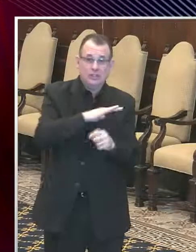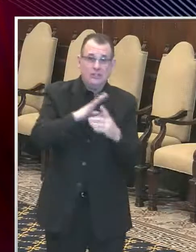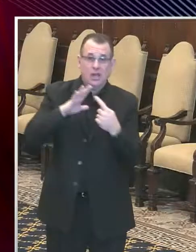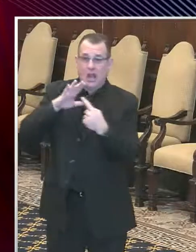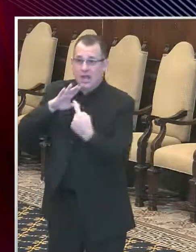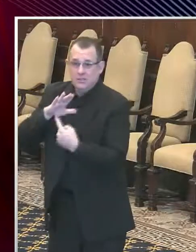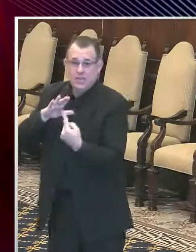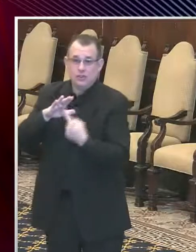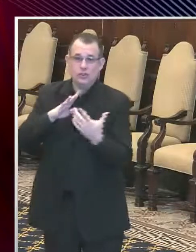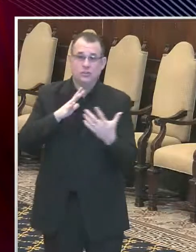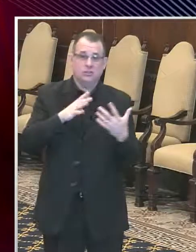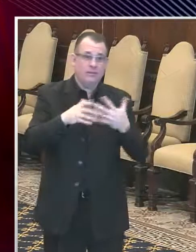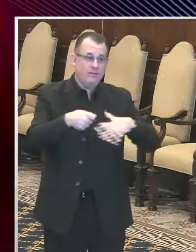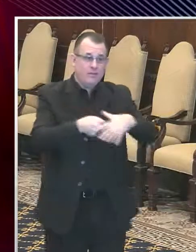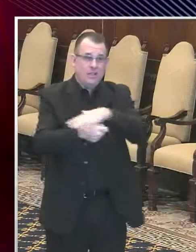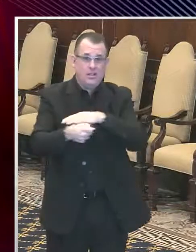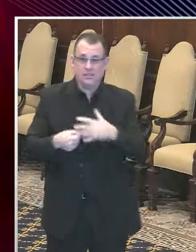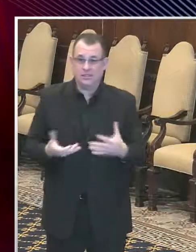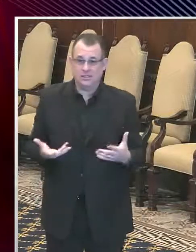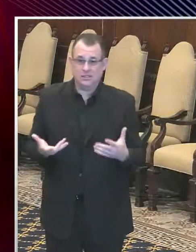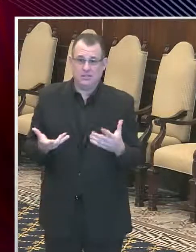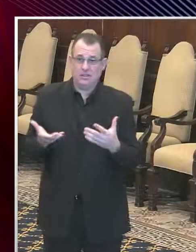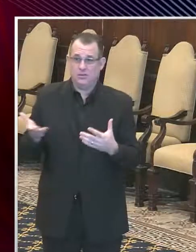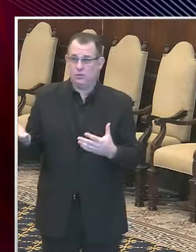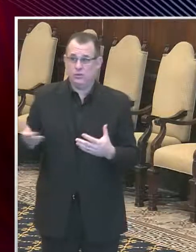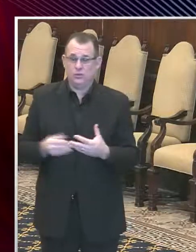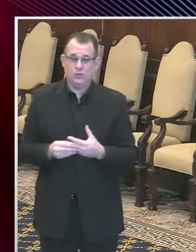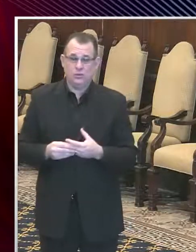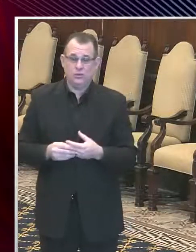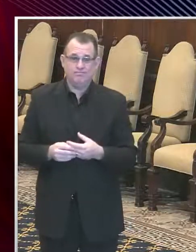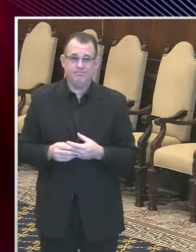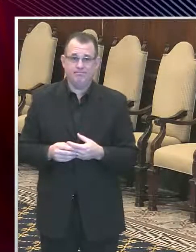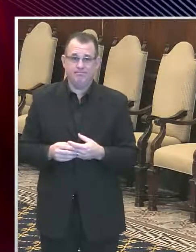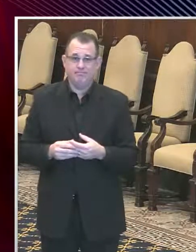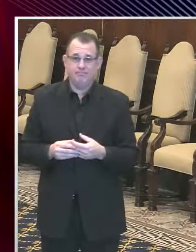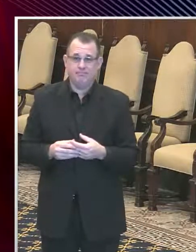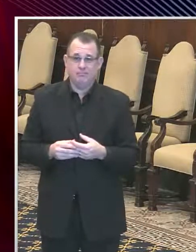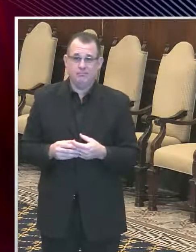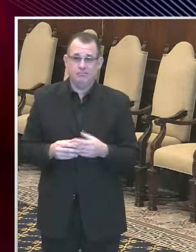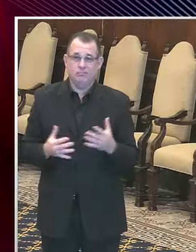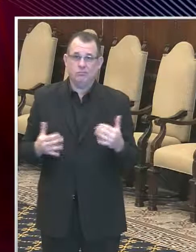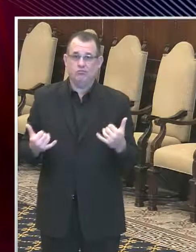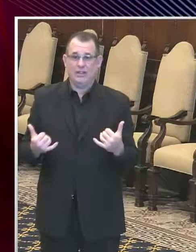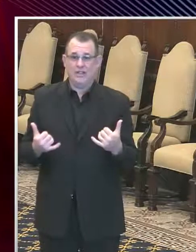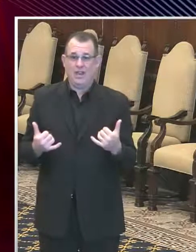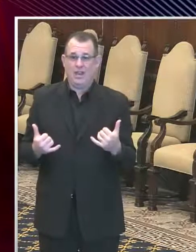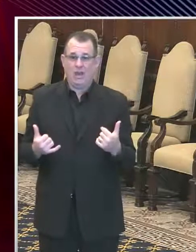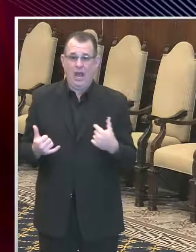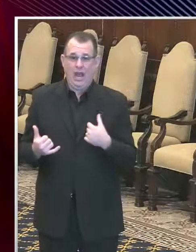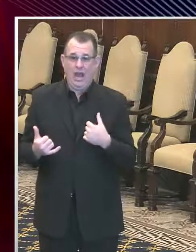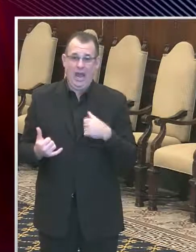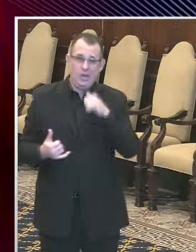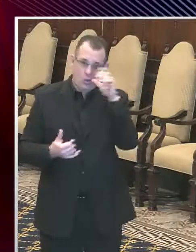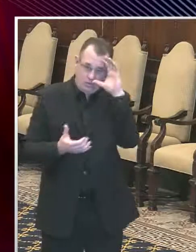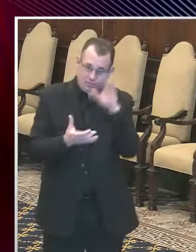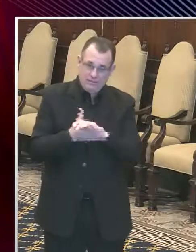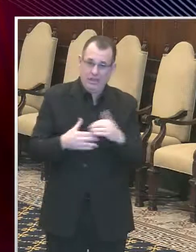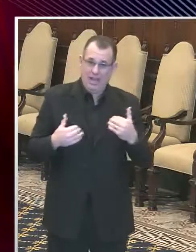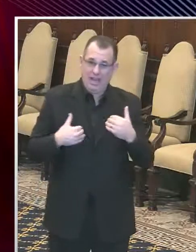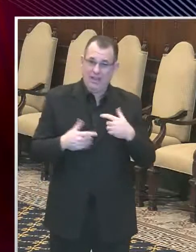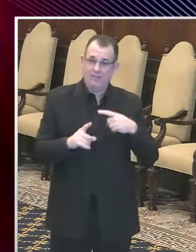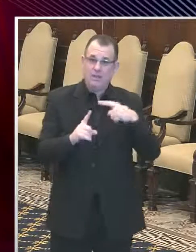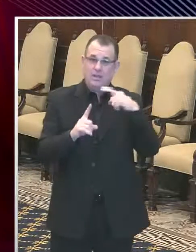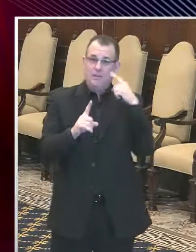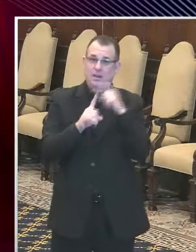space, quarantine space actually on site. And at this point, I don't believe we have any positive cases in our